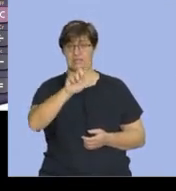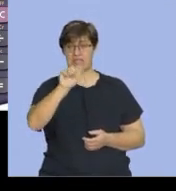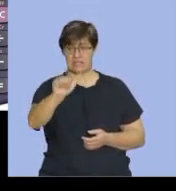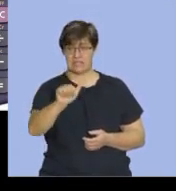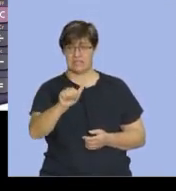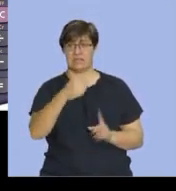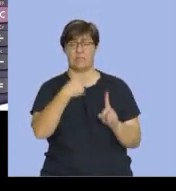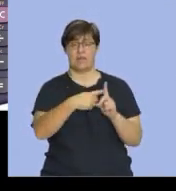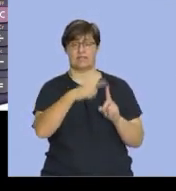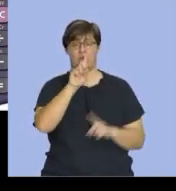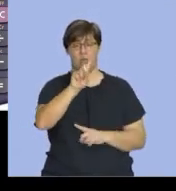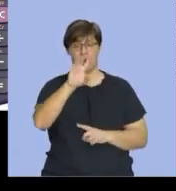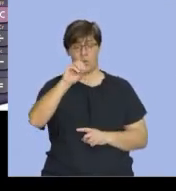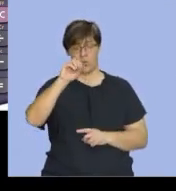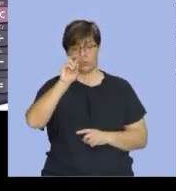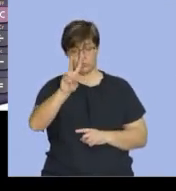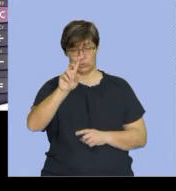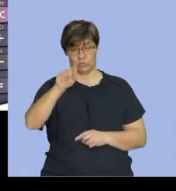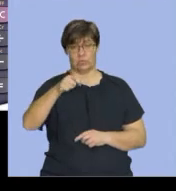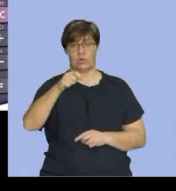112.76 plus